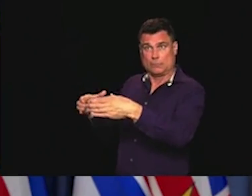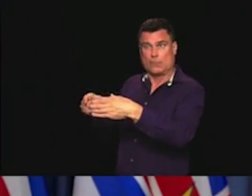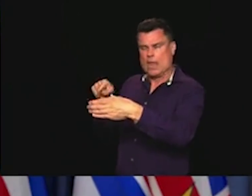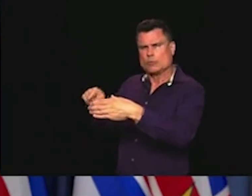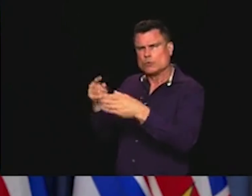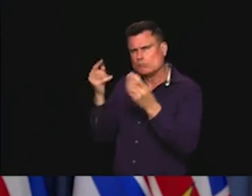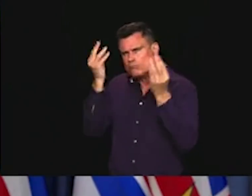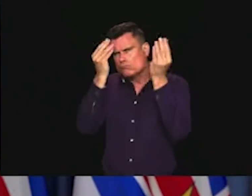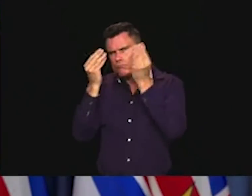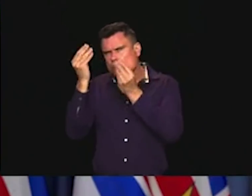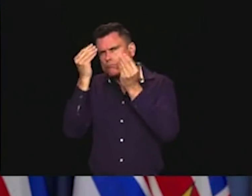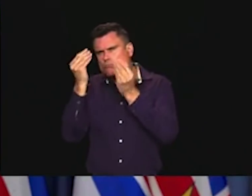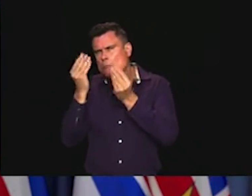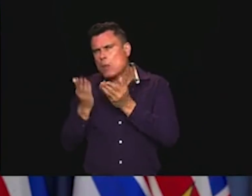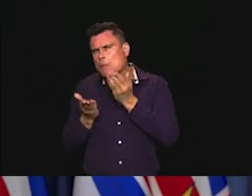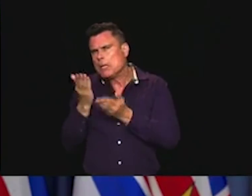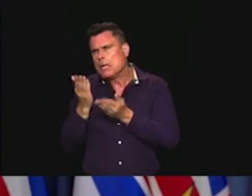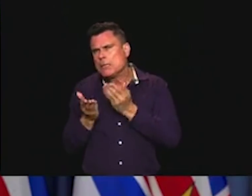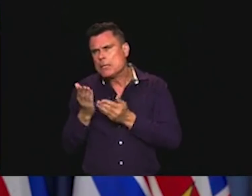had in addressing